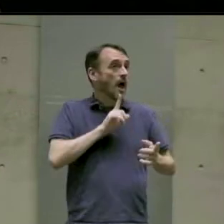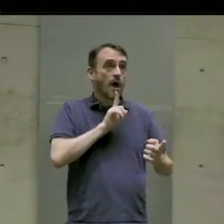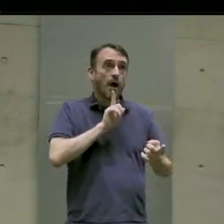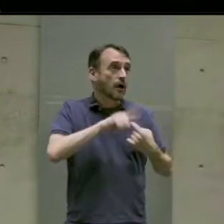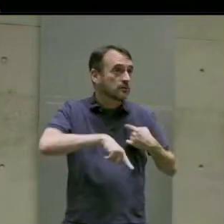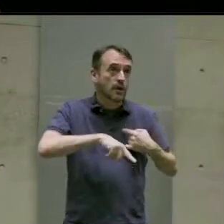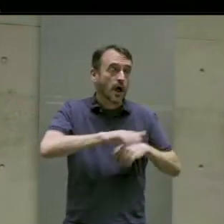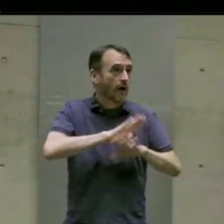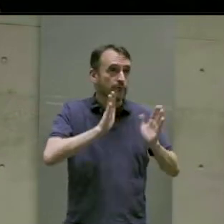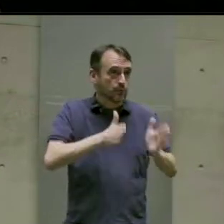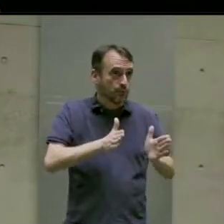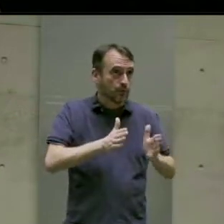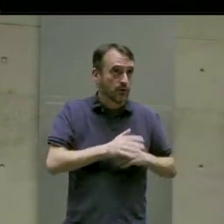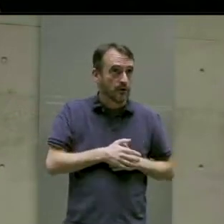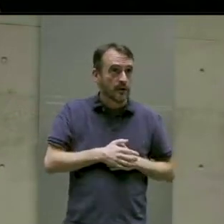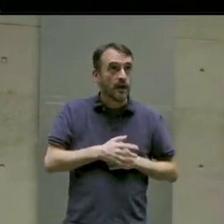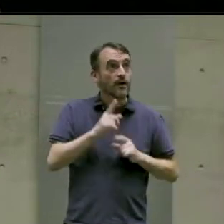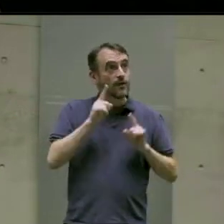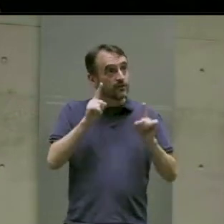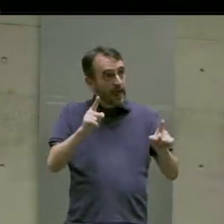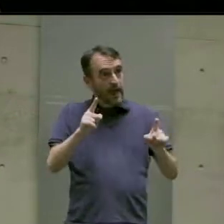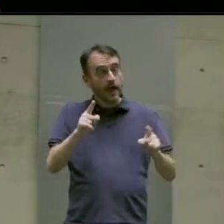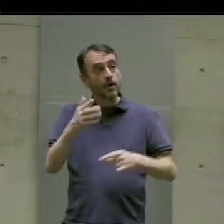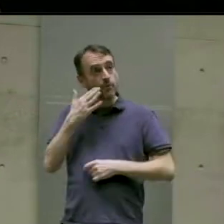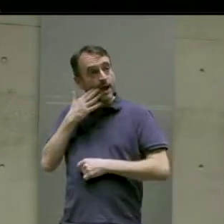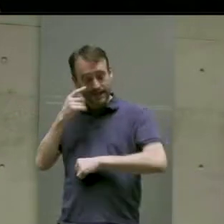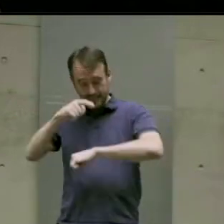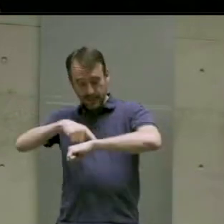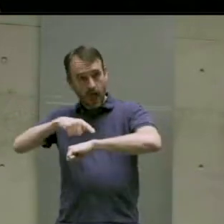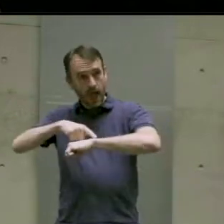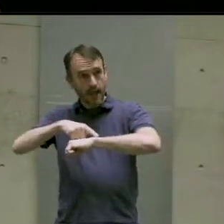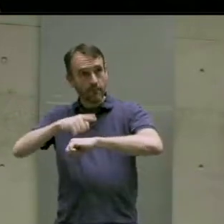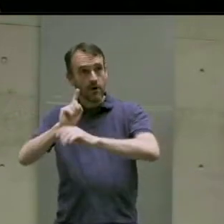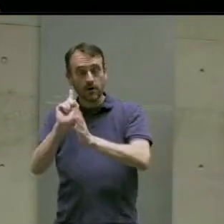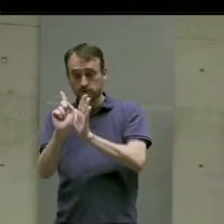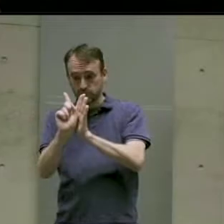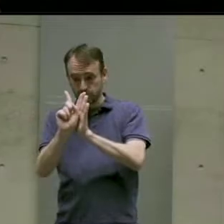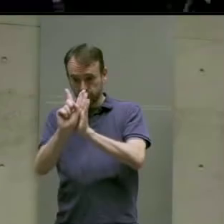introduce another option to the player, which is to let the timer run out.